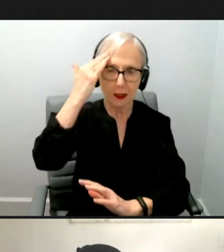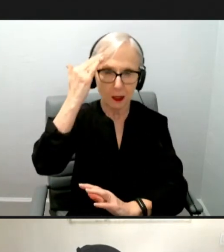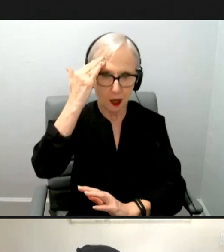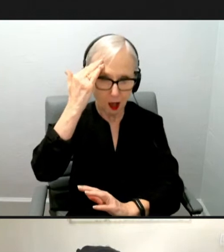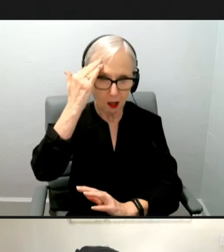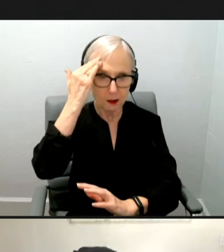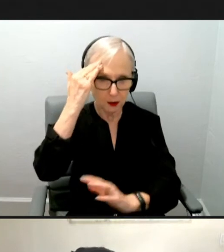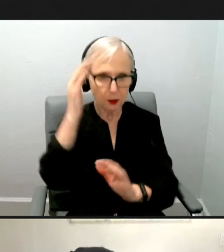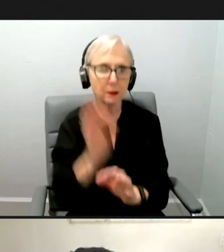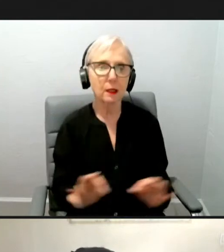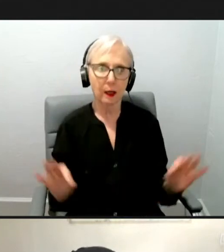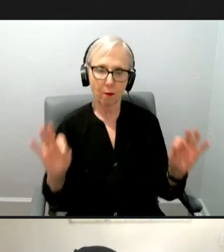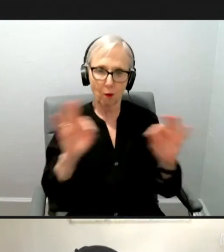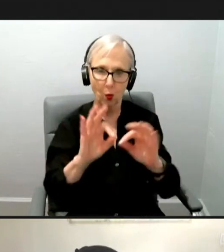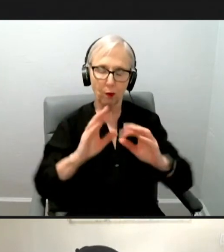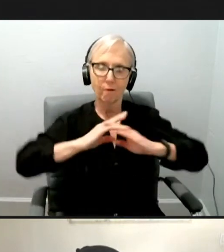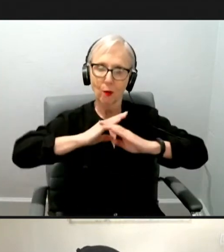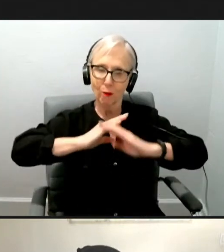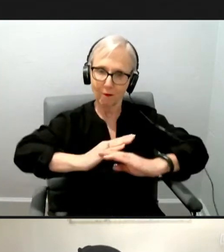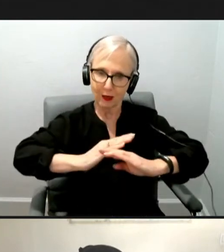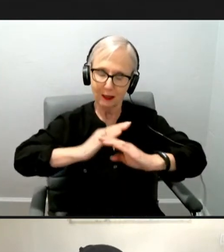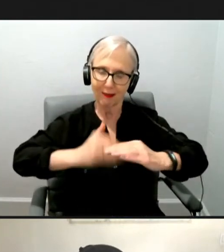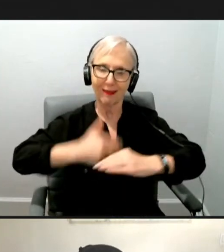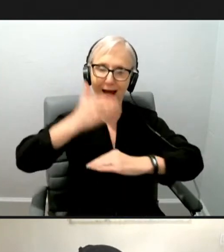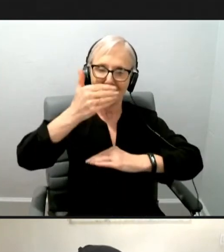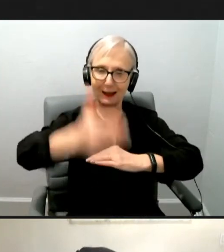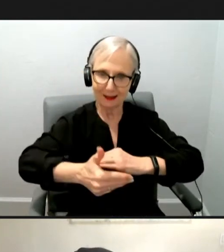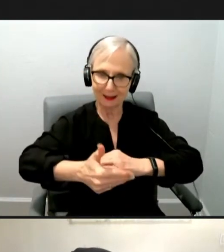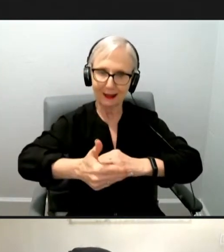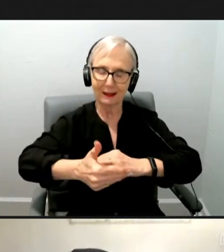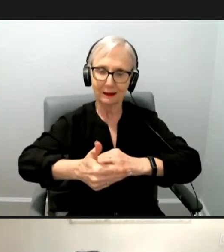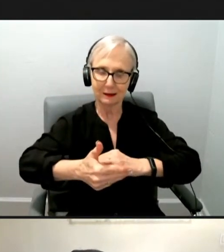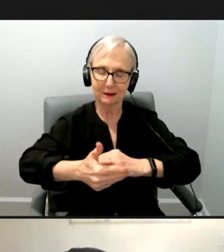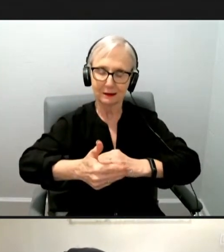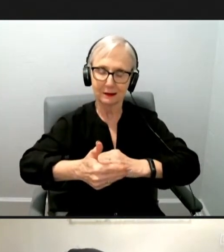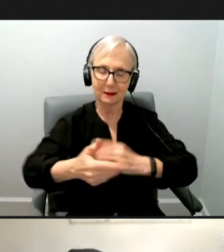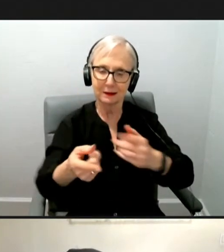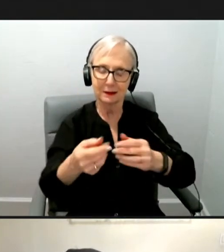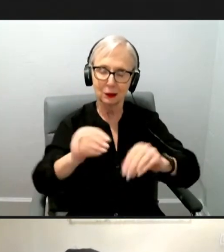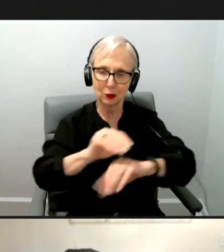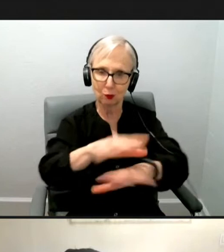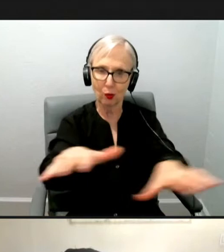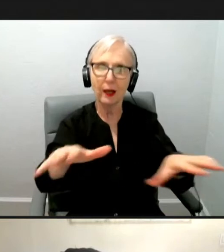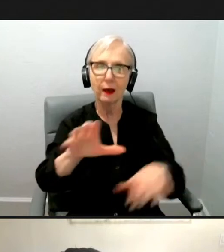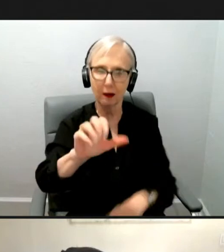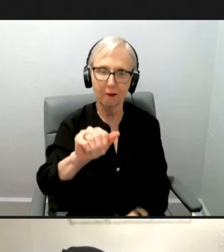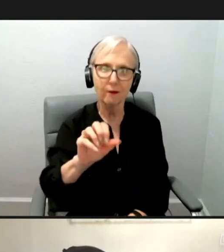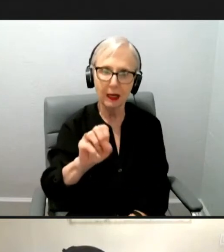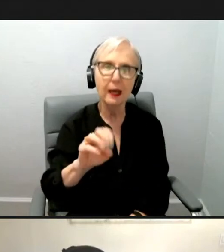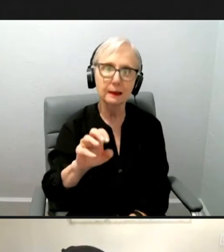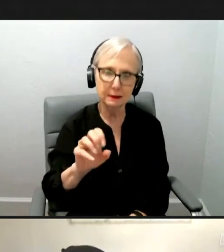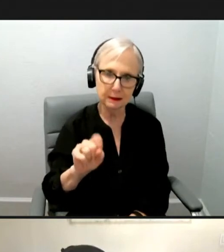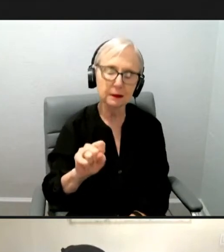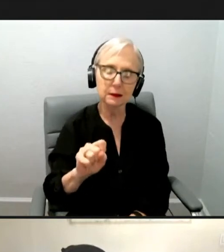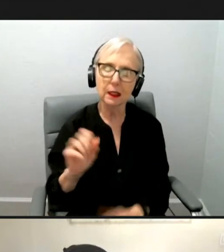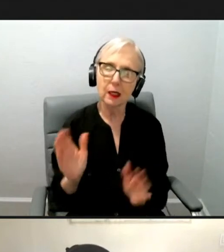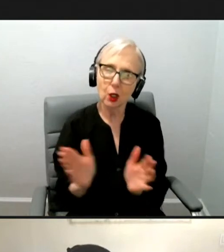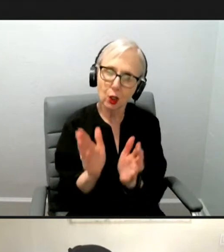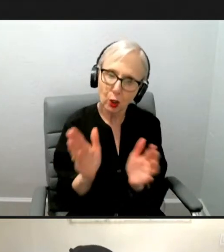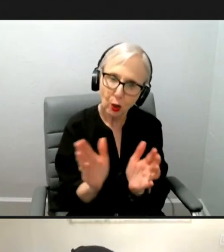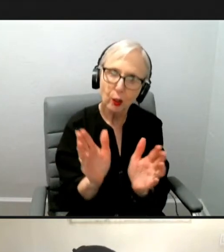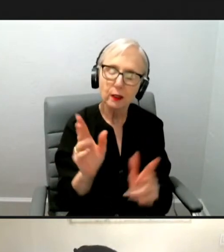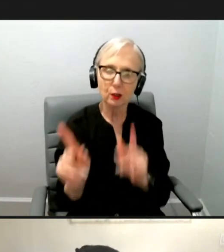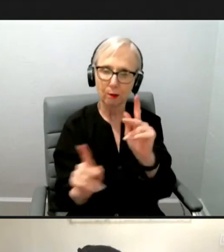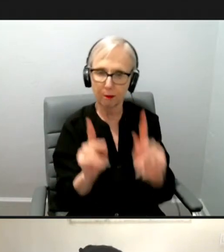obviously really important for preventing that next generation of cases from occurring. So certainly continue to encourage